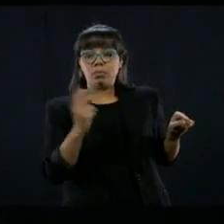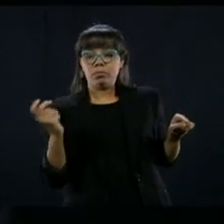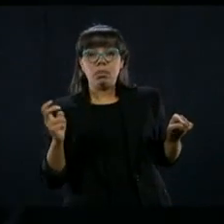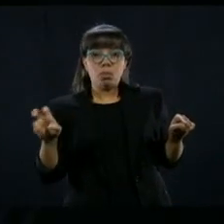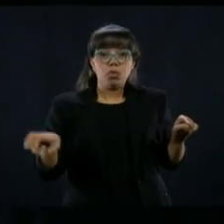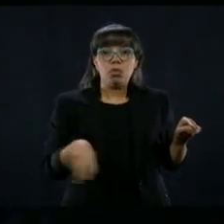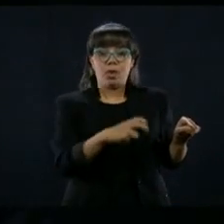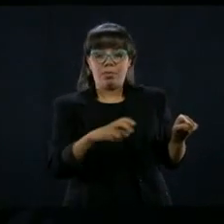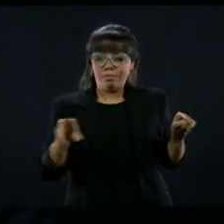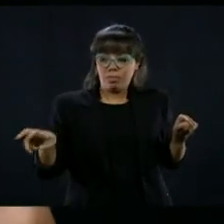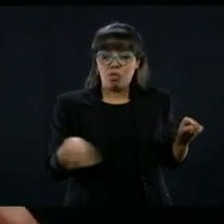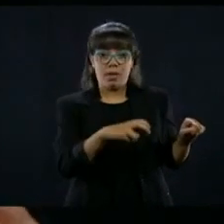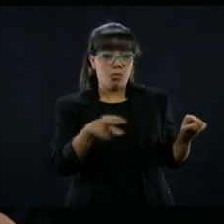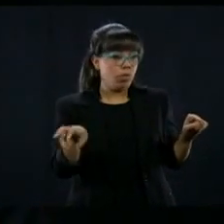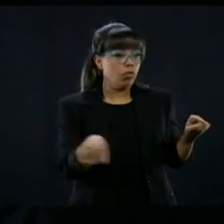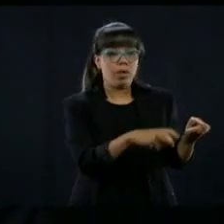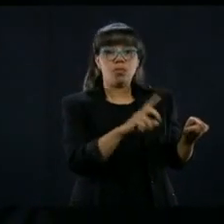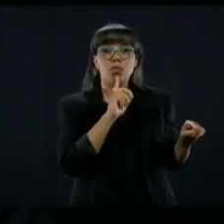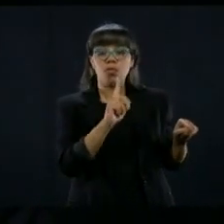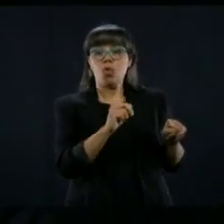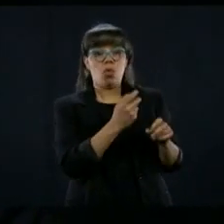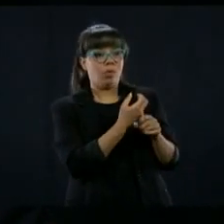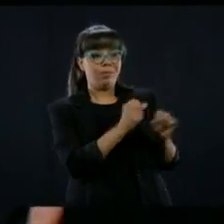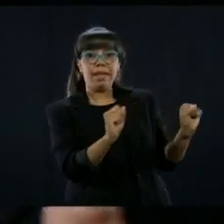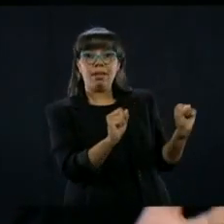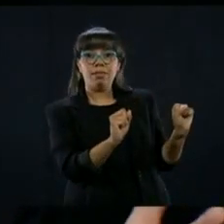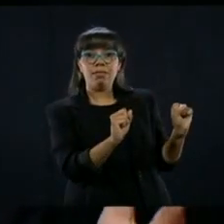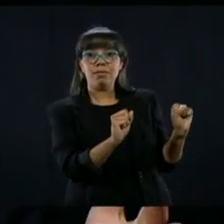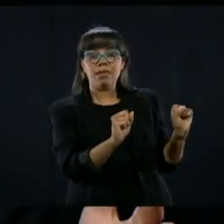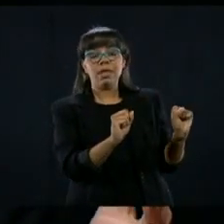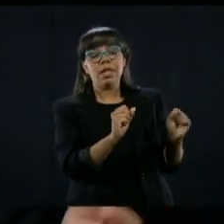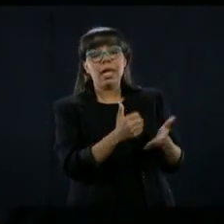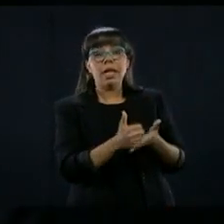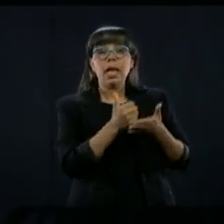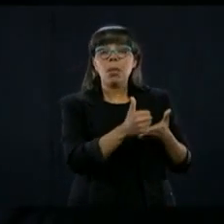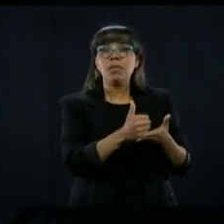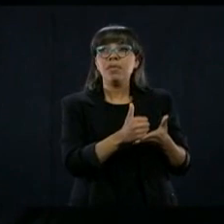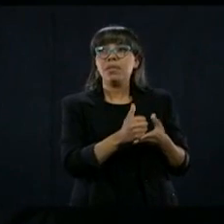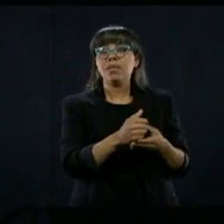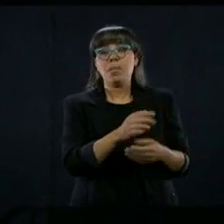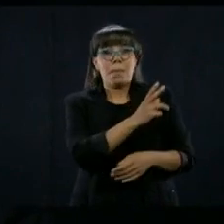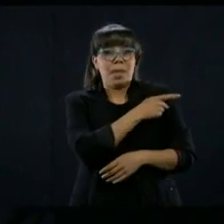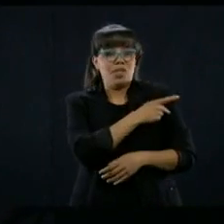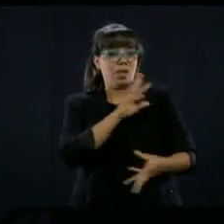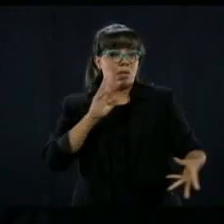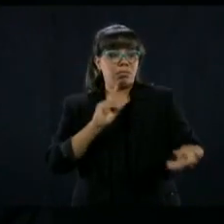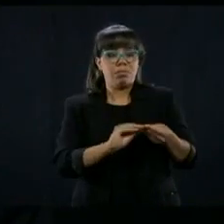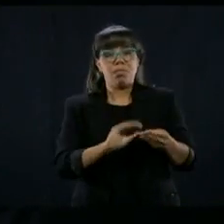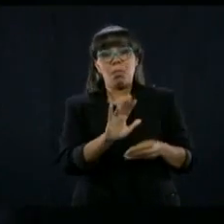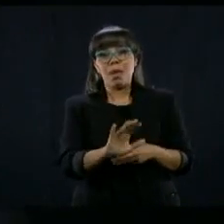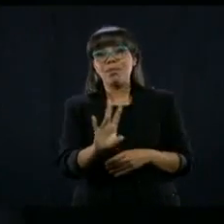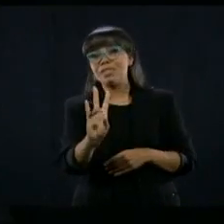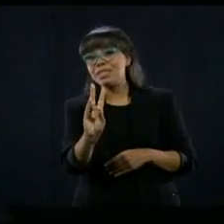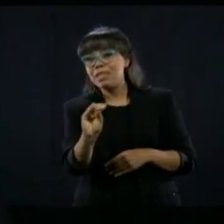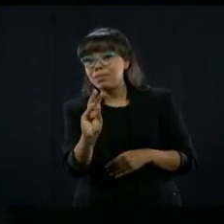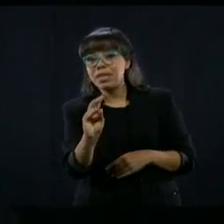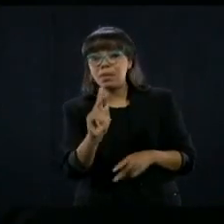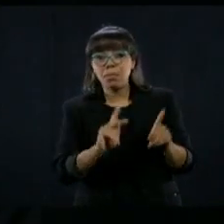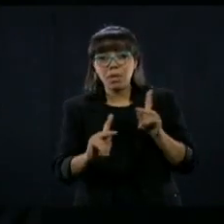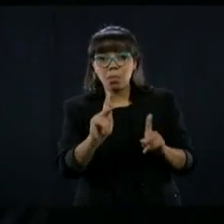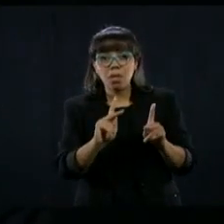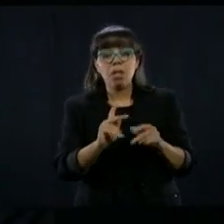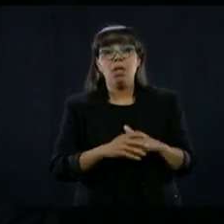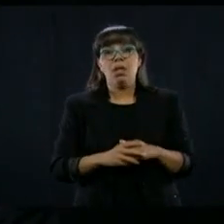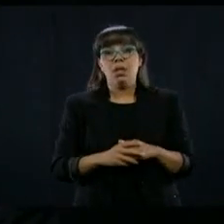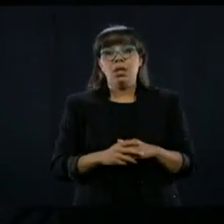were moving. So it helped the situation. It's not always easy. You know, Maisonneuve-Rosemont is like a cross, so you have in the